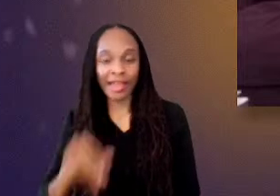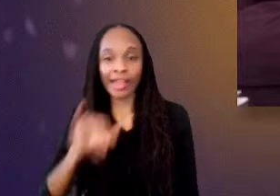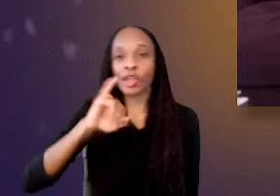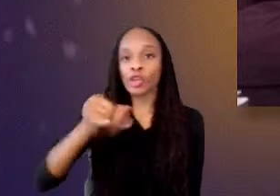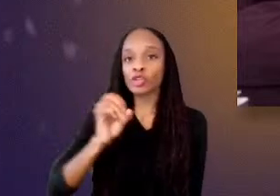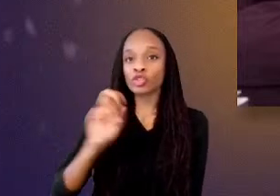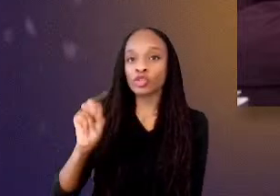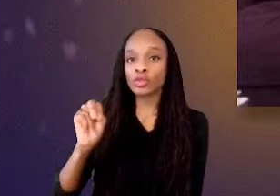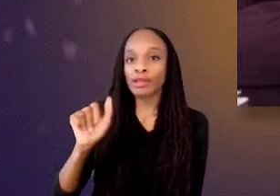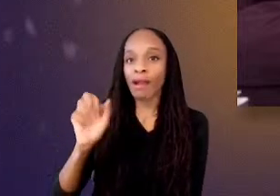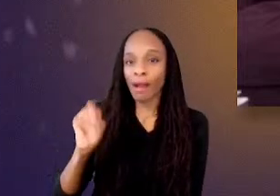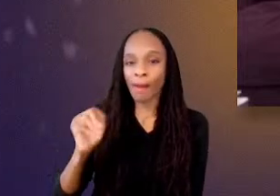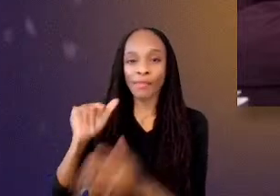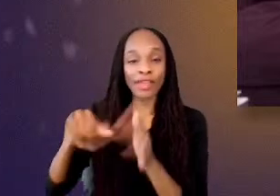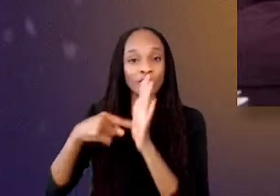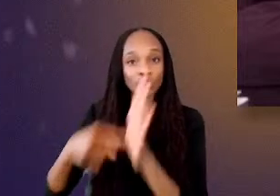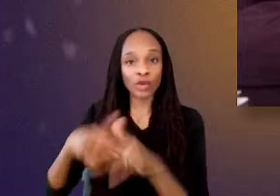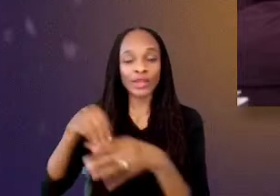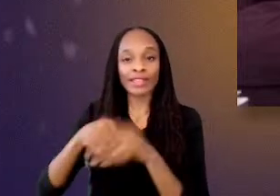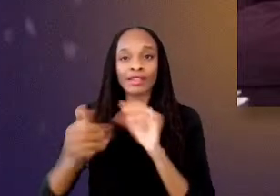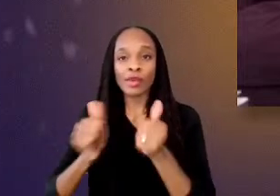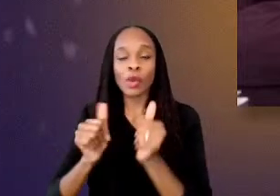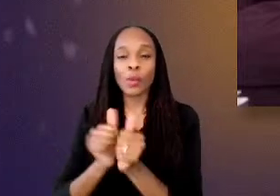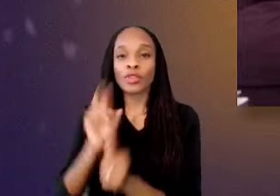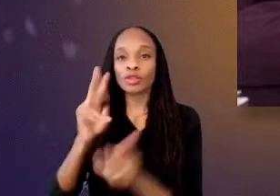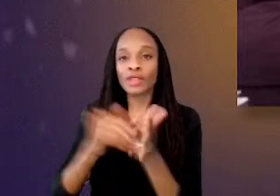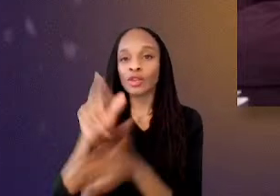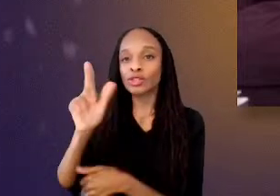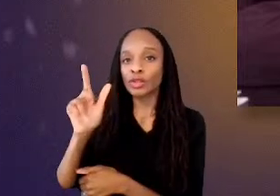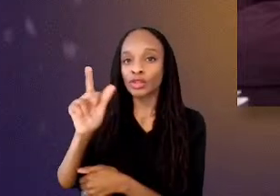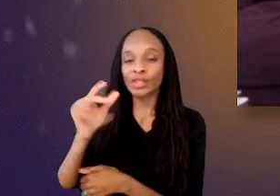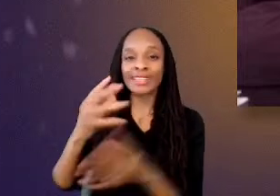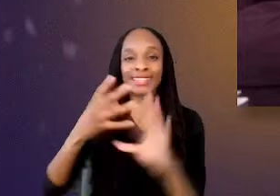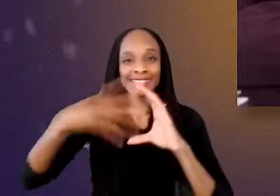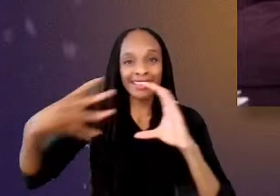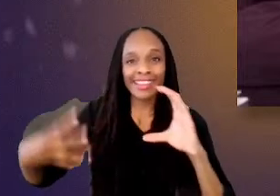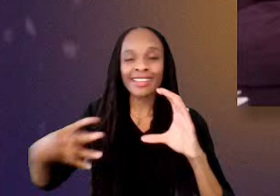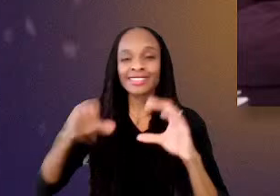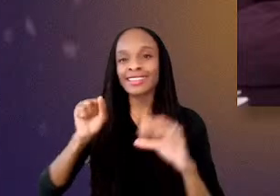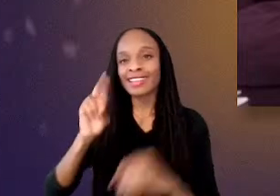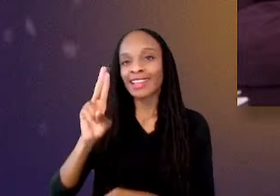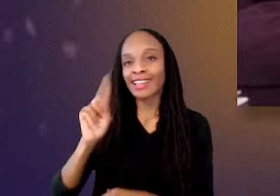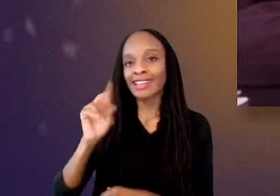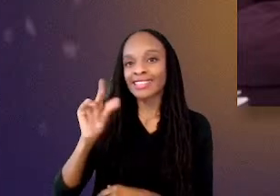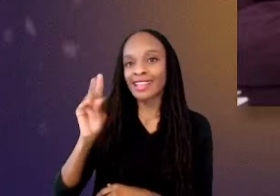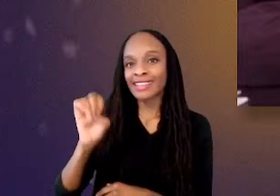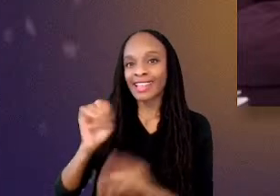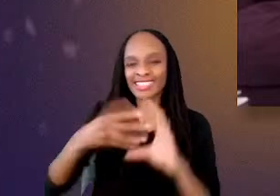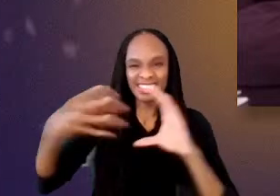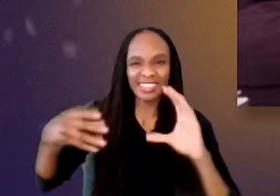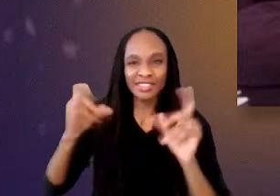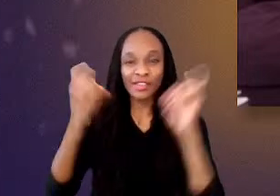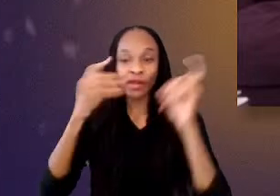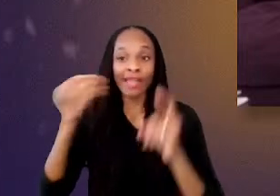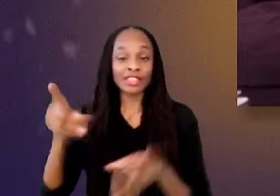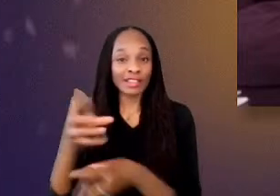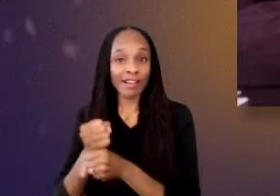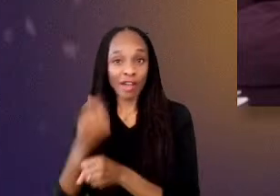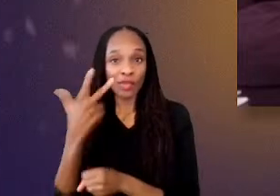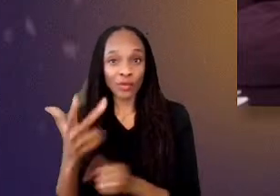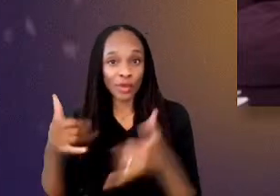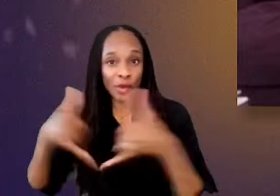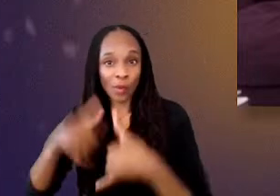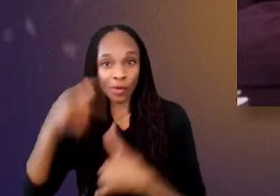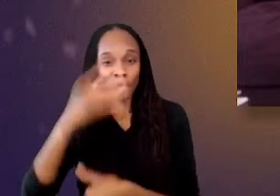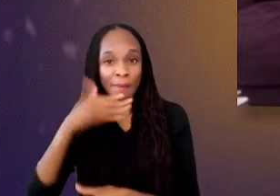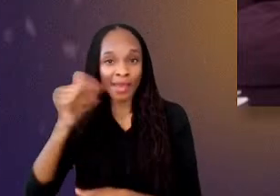in competition at the 2023 Sundance Film Festival and took home 3 jury awards for Best Documentary. She also